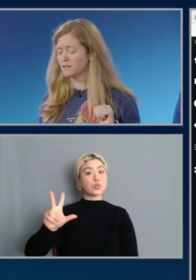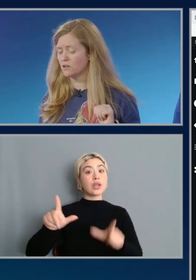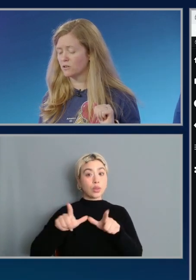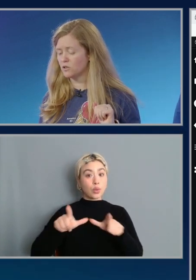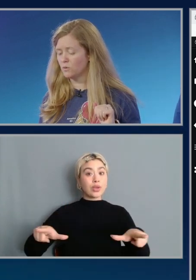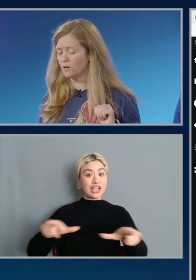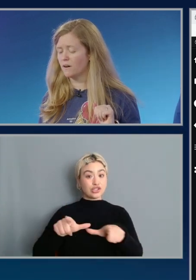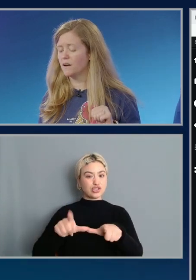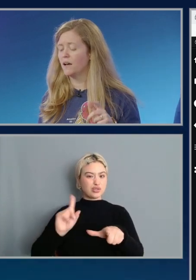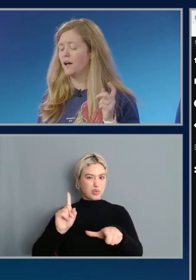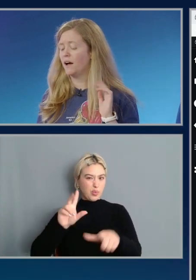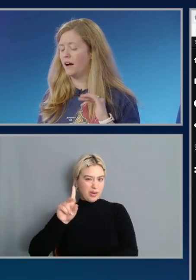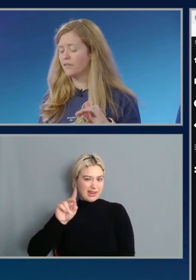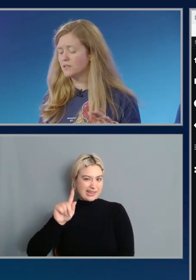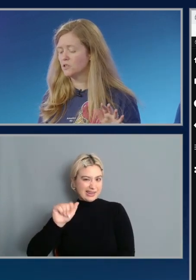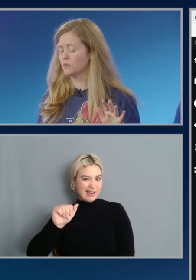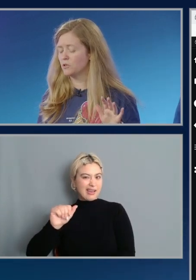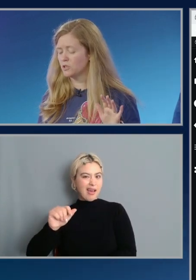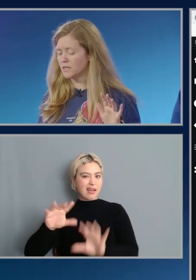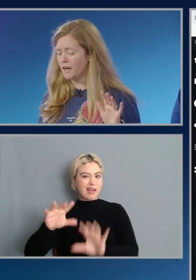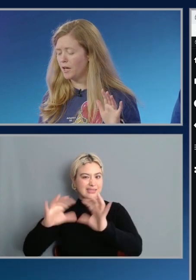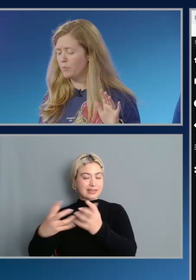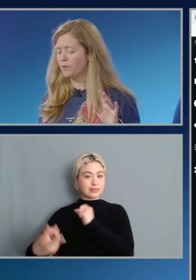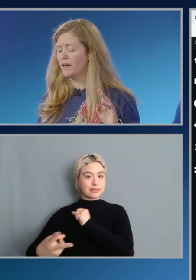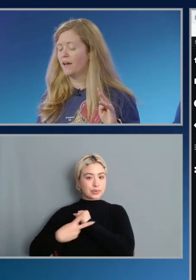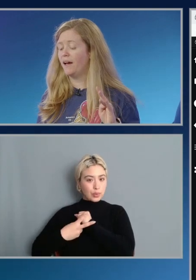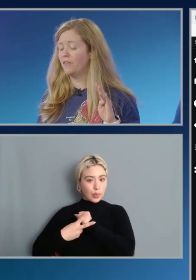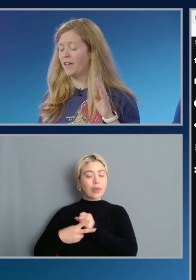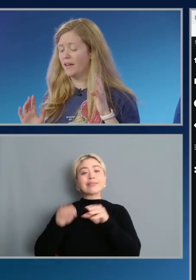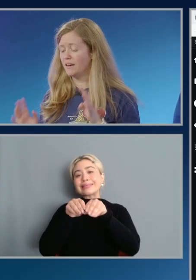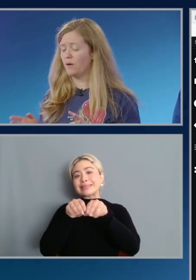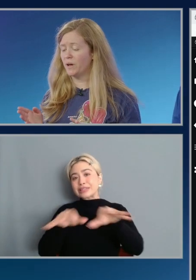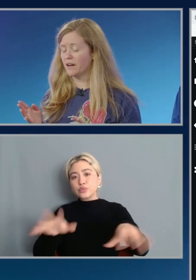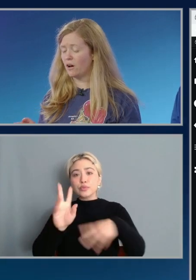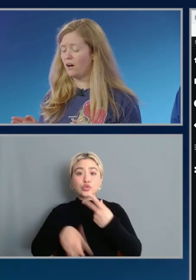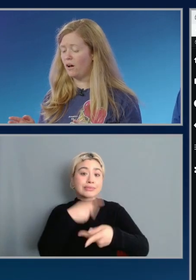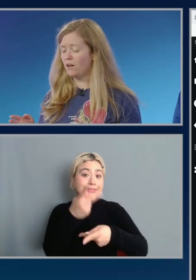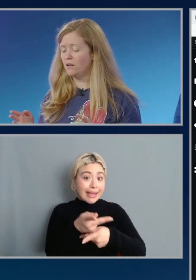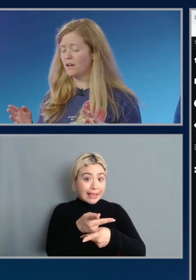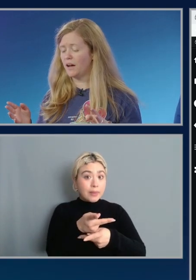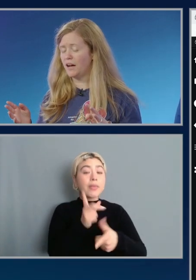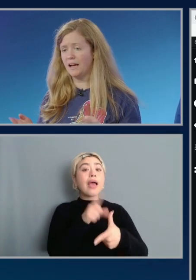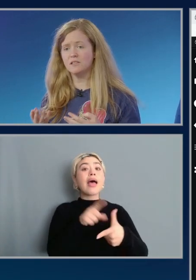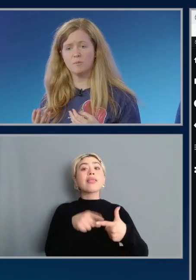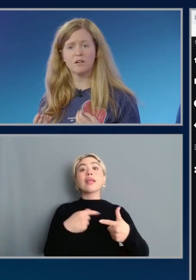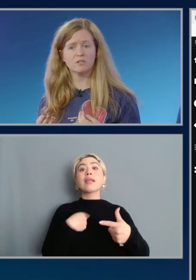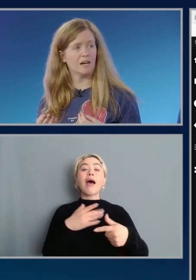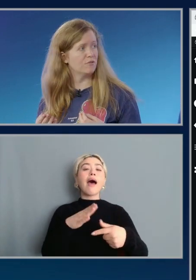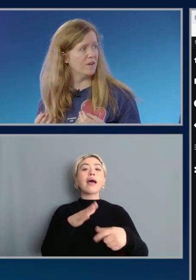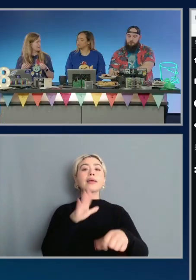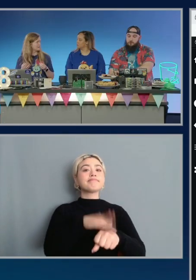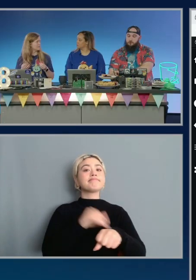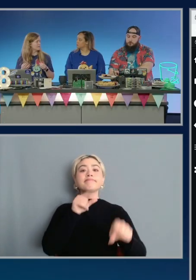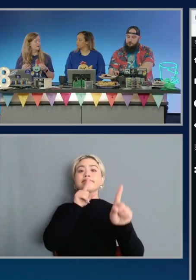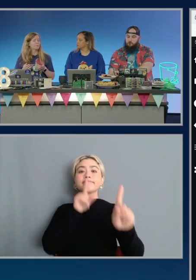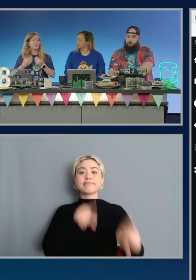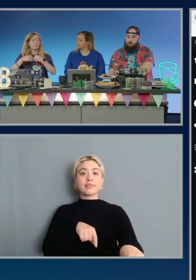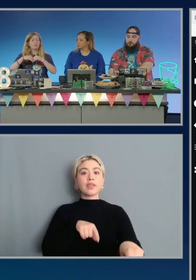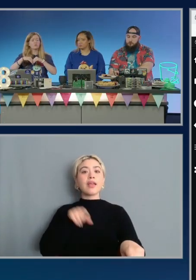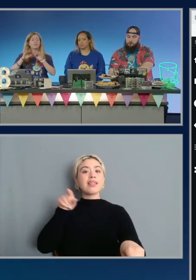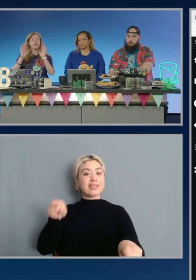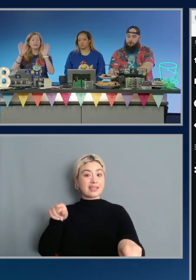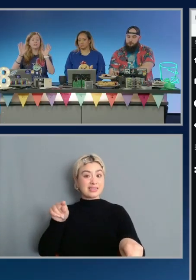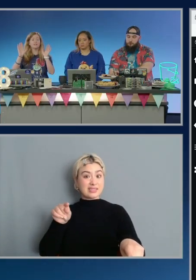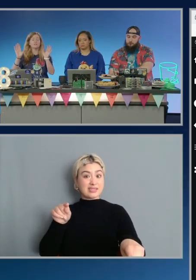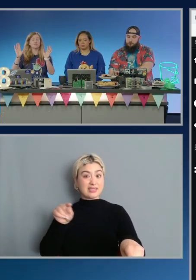data sets are stored, the distribution type, and then when I call estimator.fits,